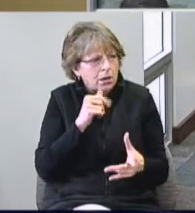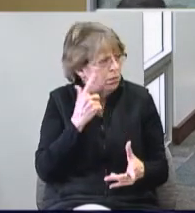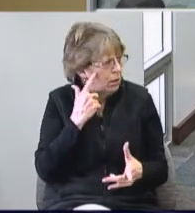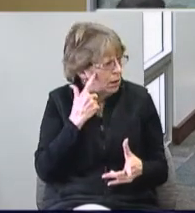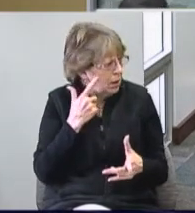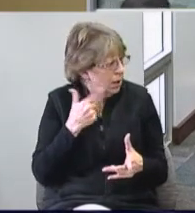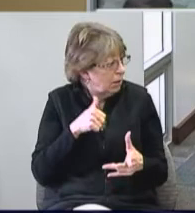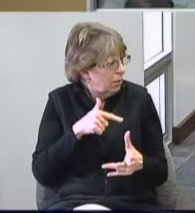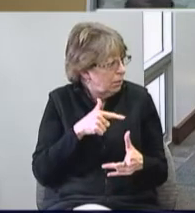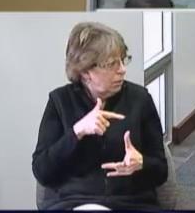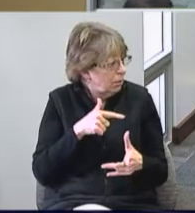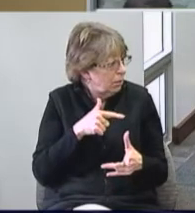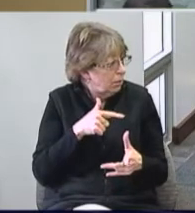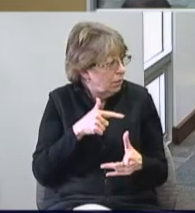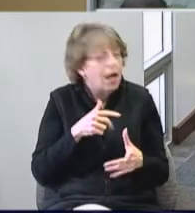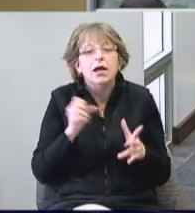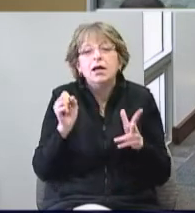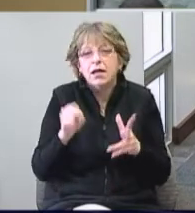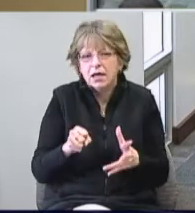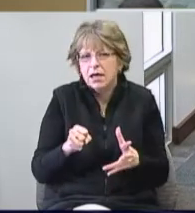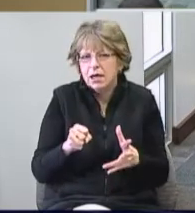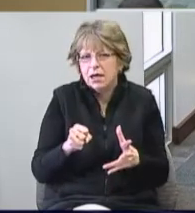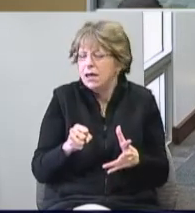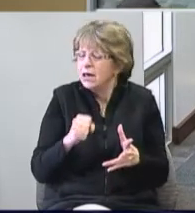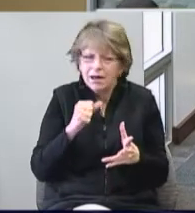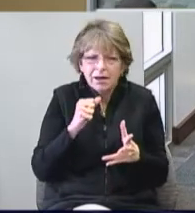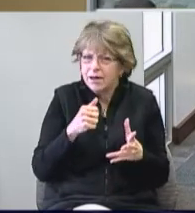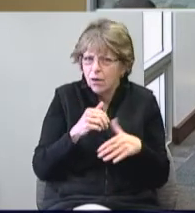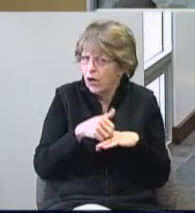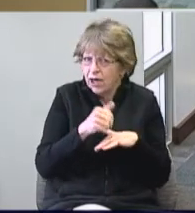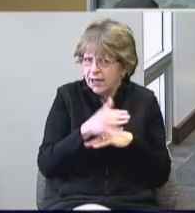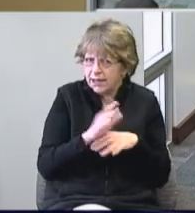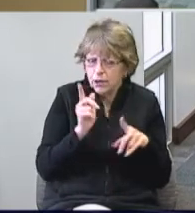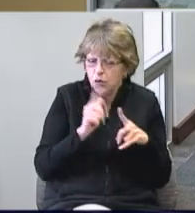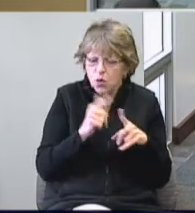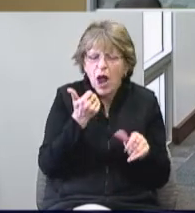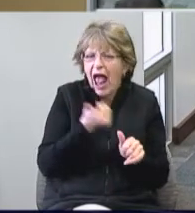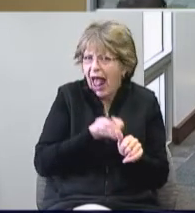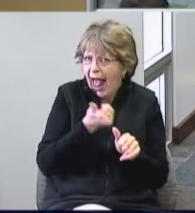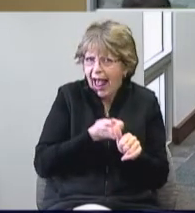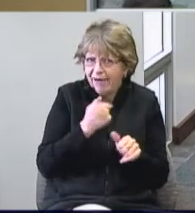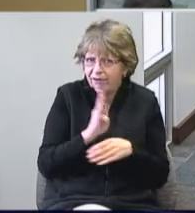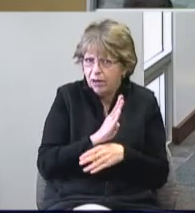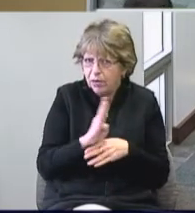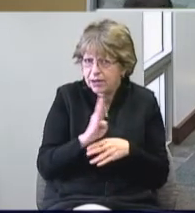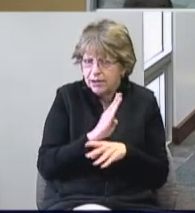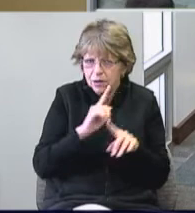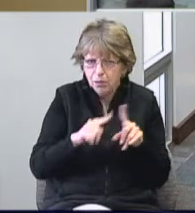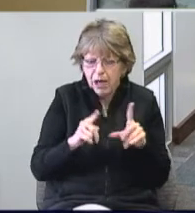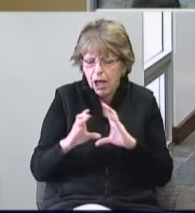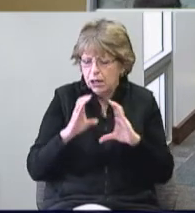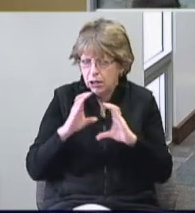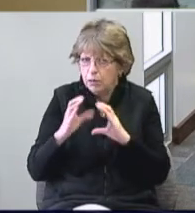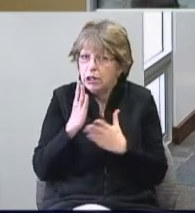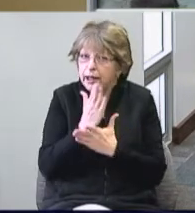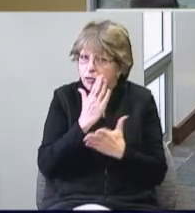Well, that we've got planned to every business. But I think some of the things we'll do, on the communication side of